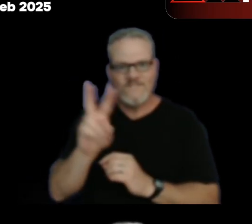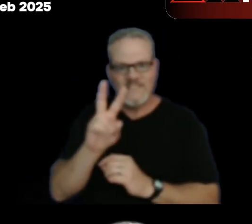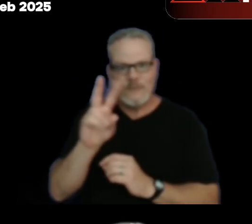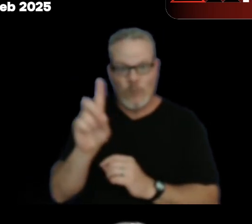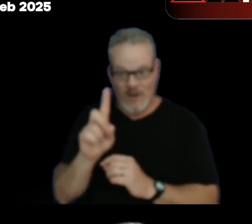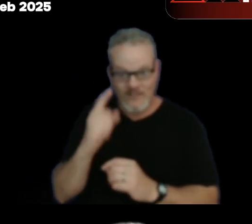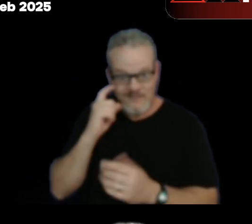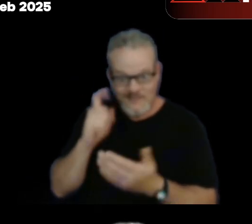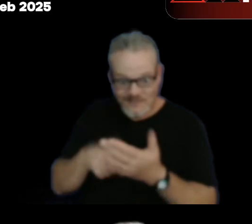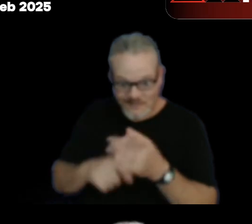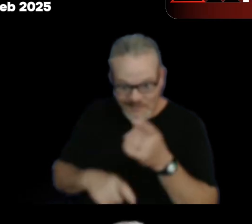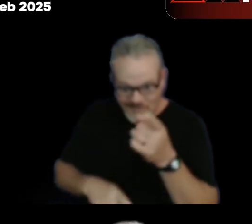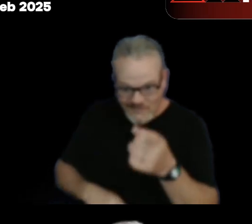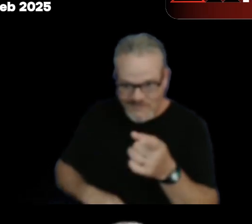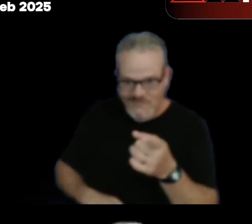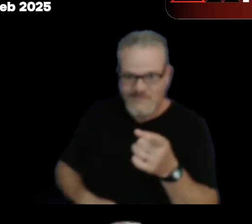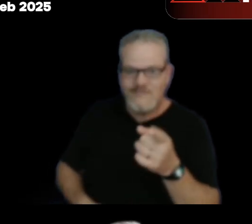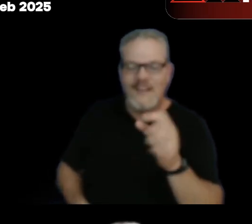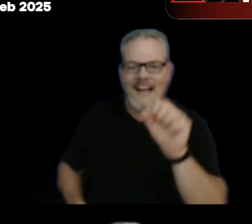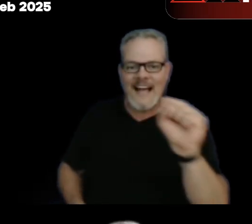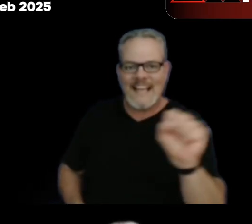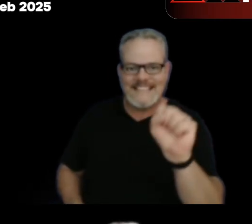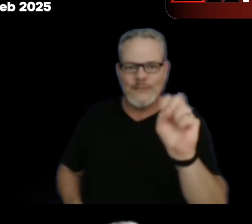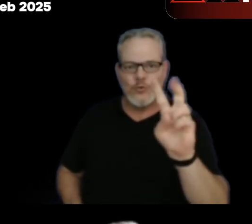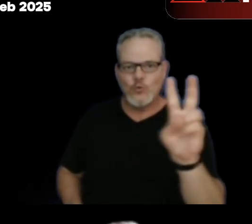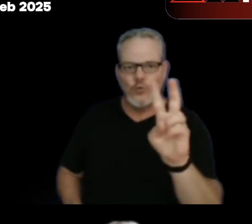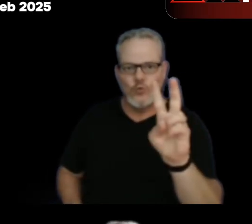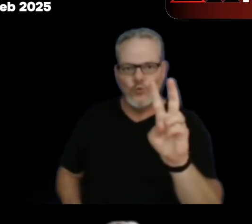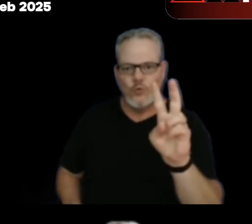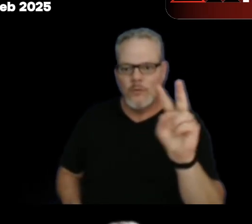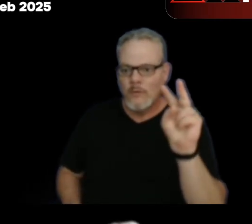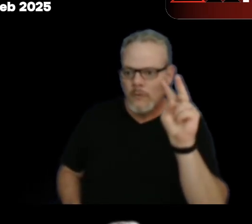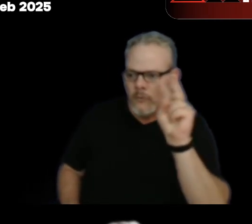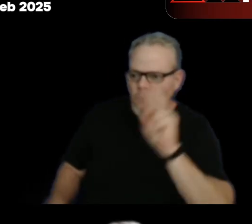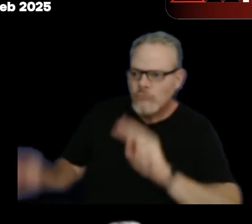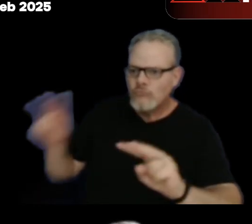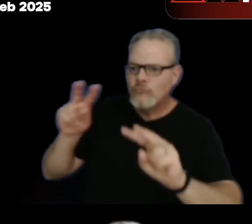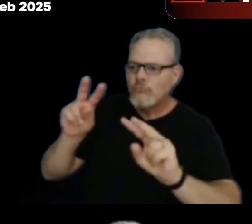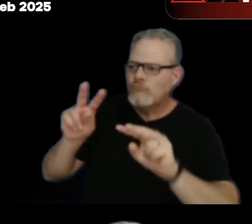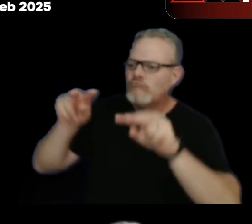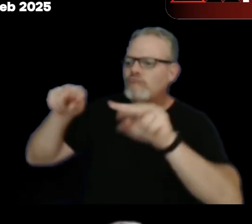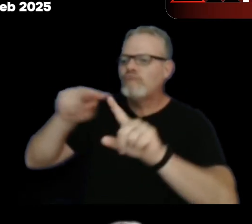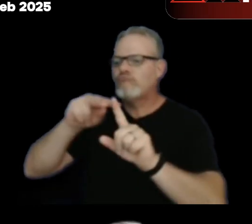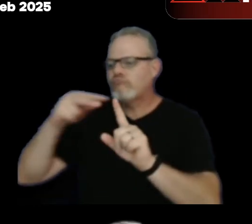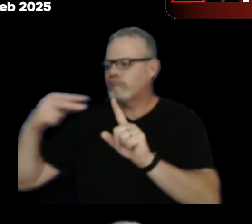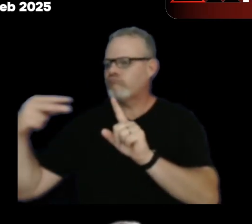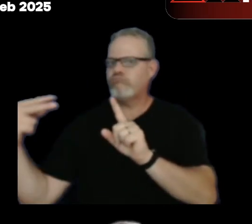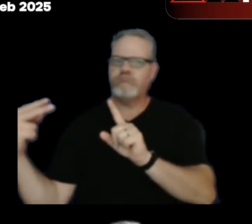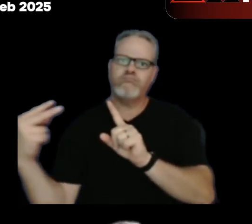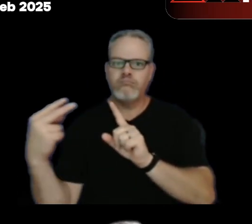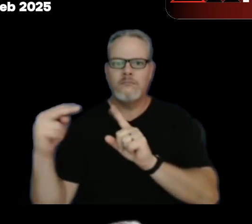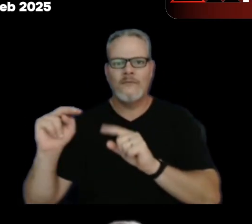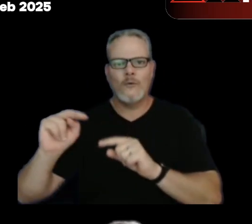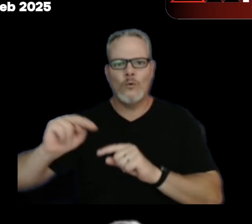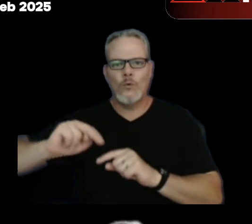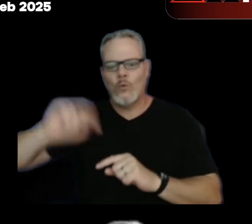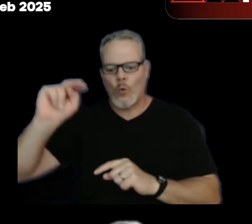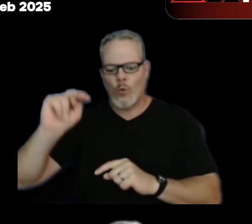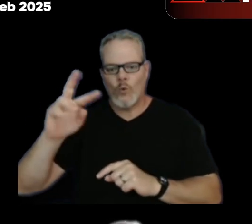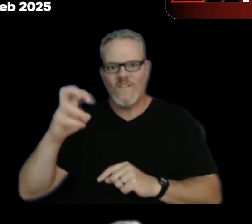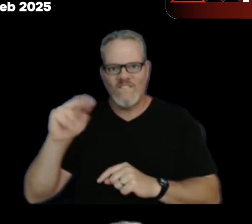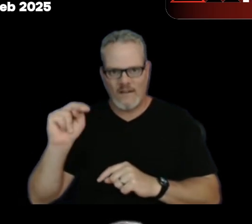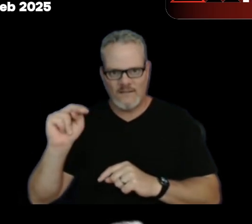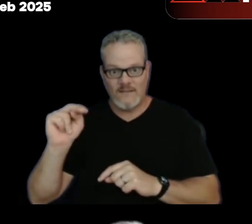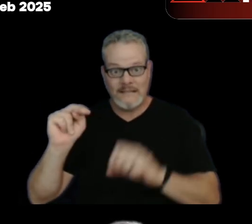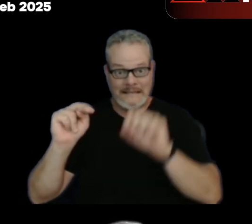And here we have the S2 camera showing that north vent reactivating, the south vent glowing